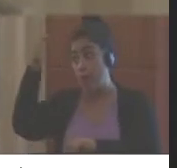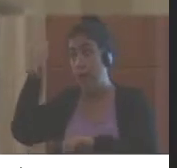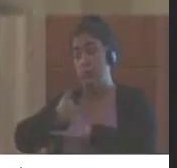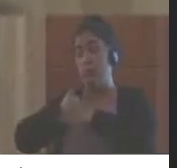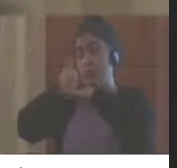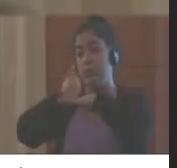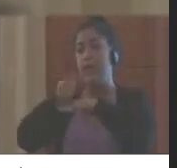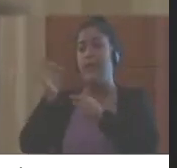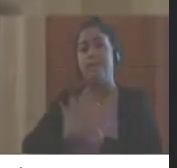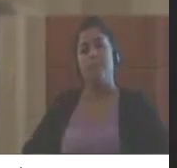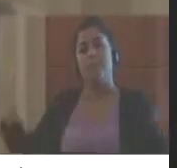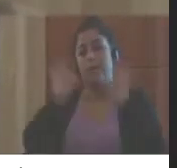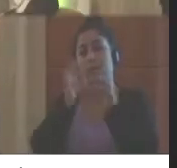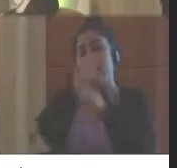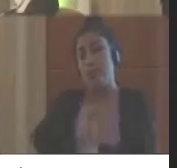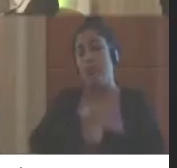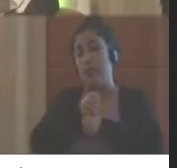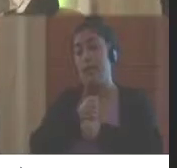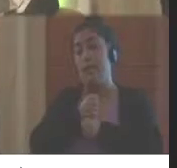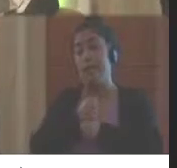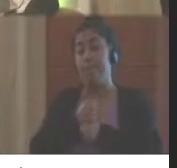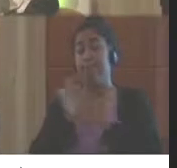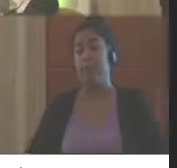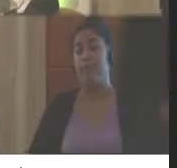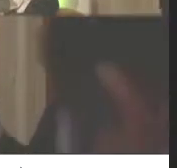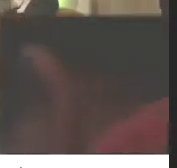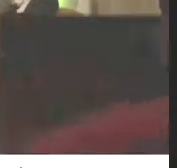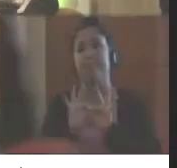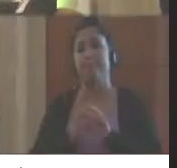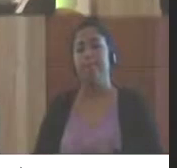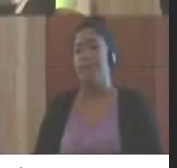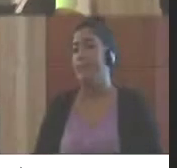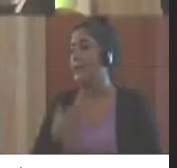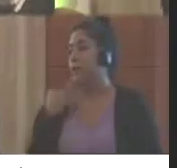the state's obligation to guarantee their right to safety.